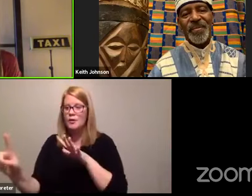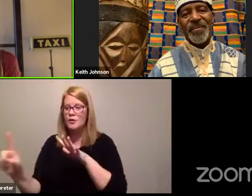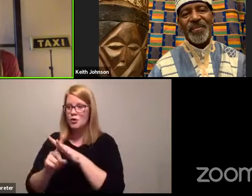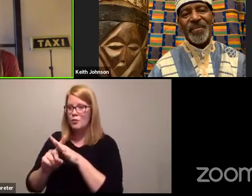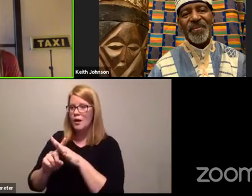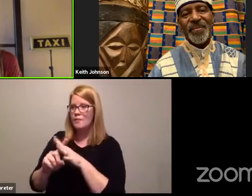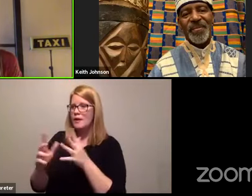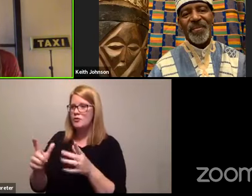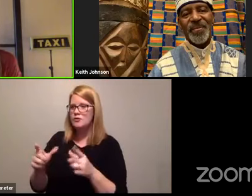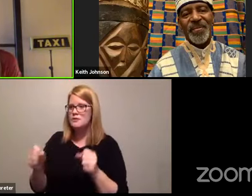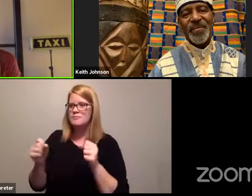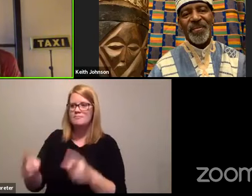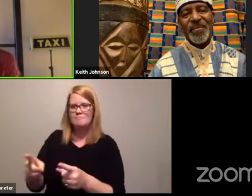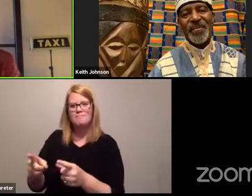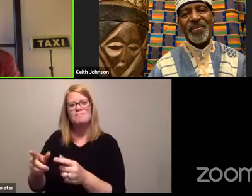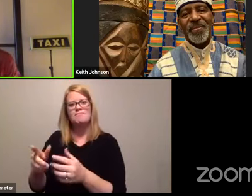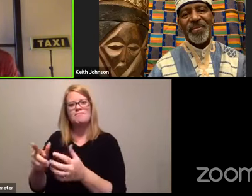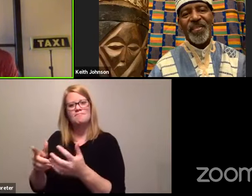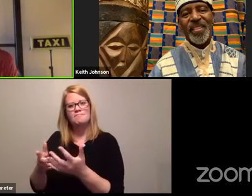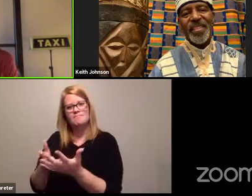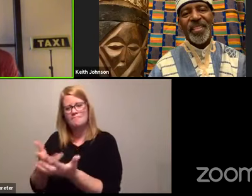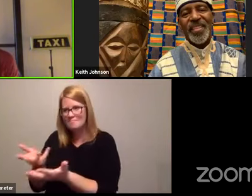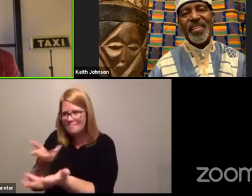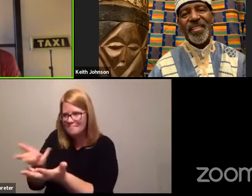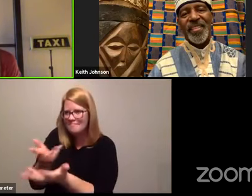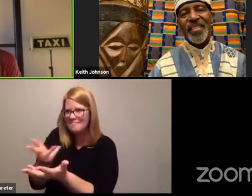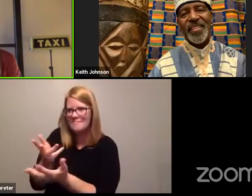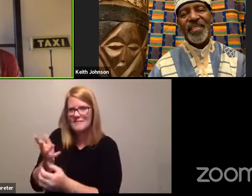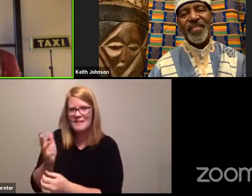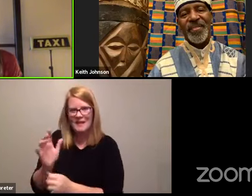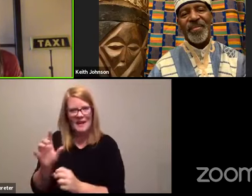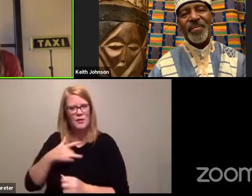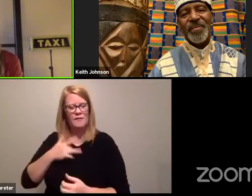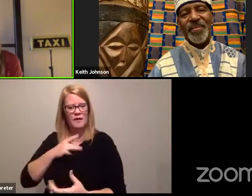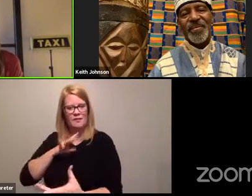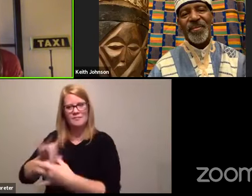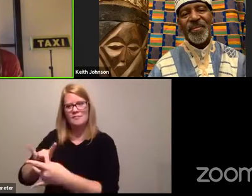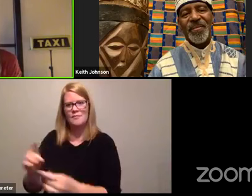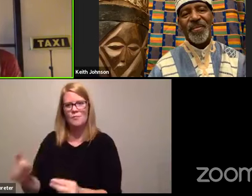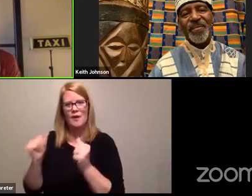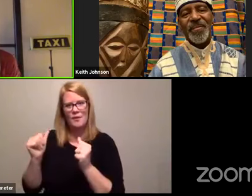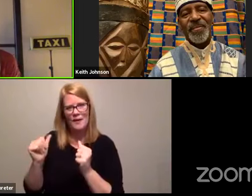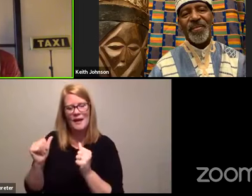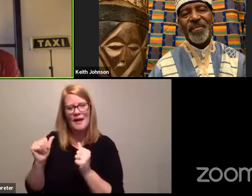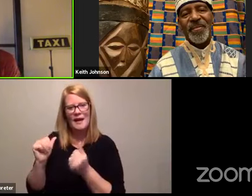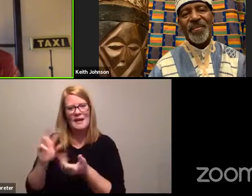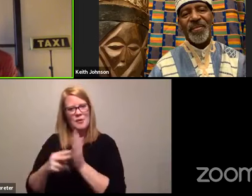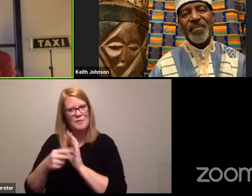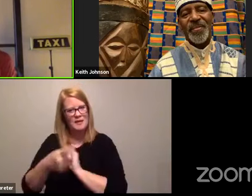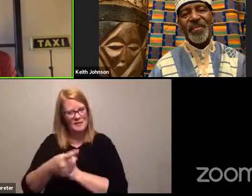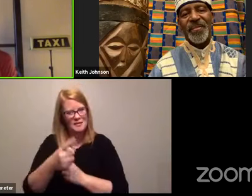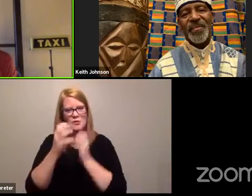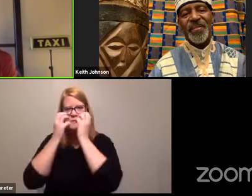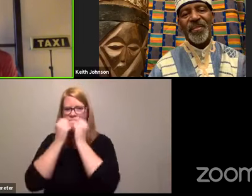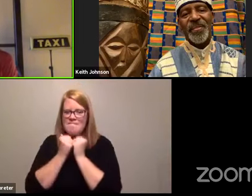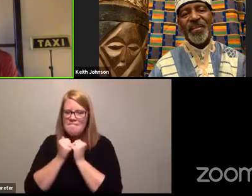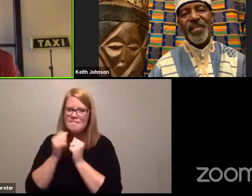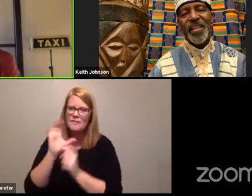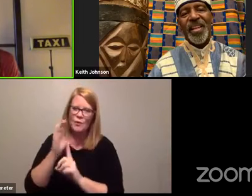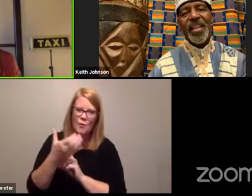musician, payer attention person. You know how to make the thing happen or create the space for